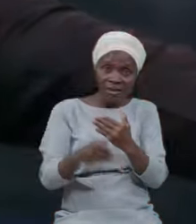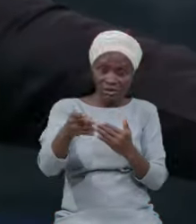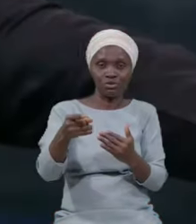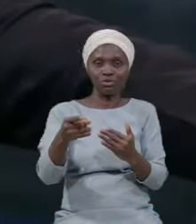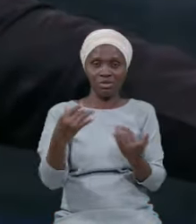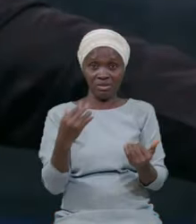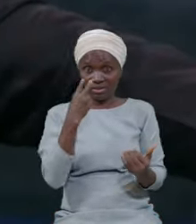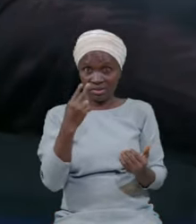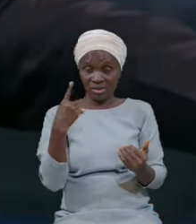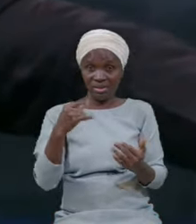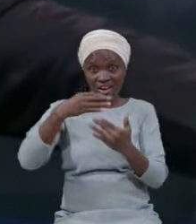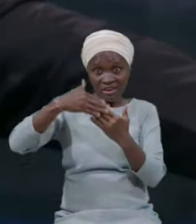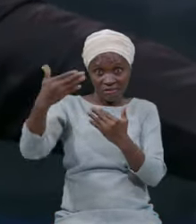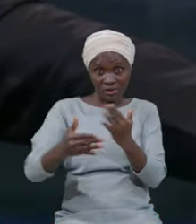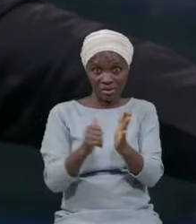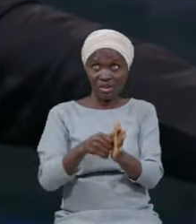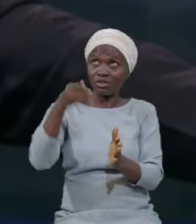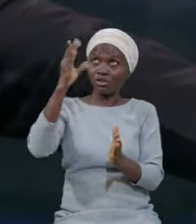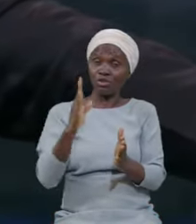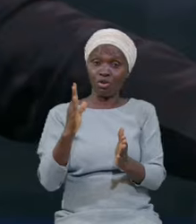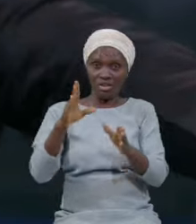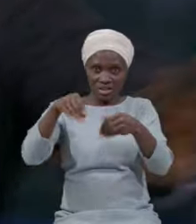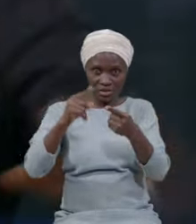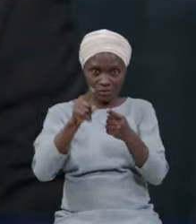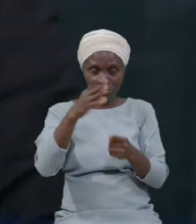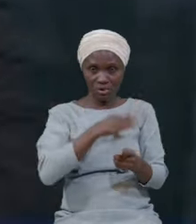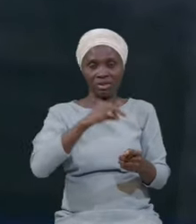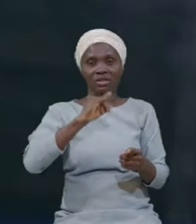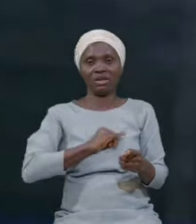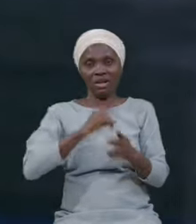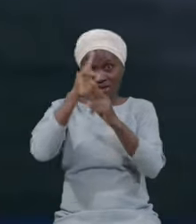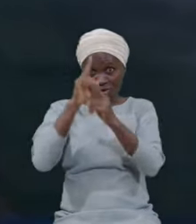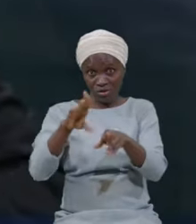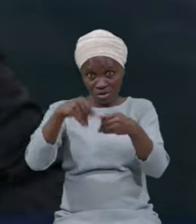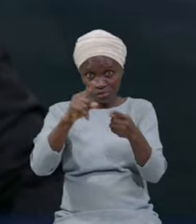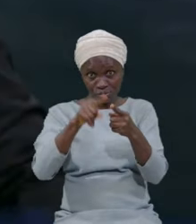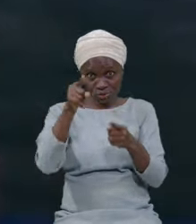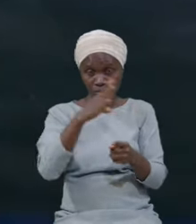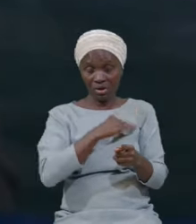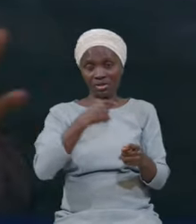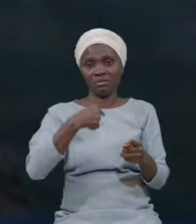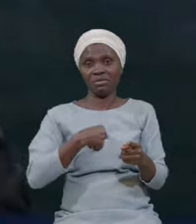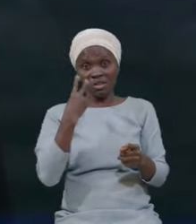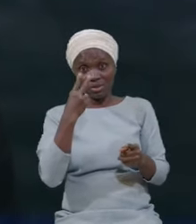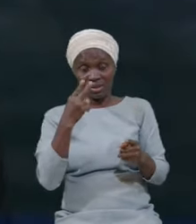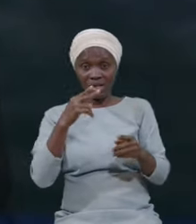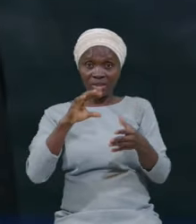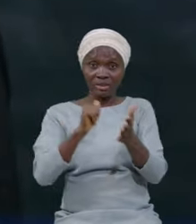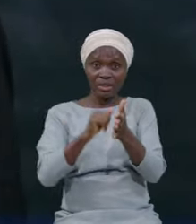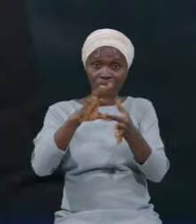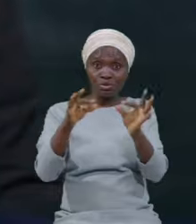at that prodigal son, look at that prodigal daughter. He's gone to the far country, he's wasted all